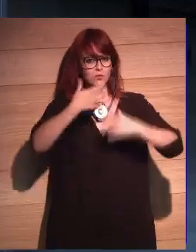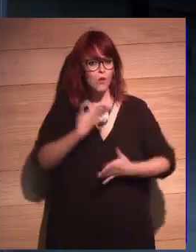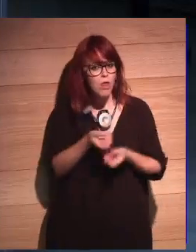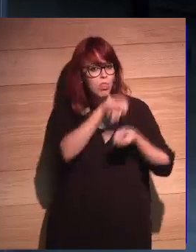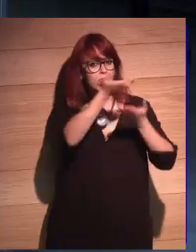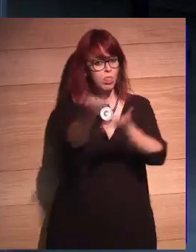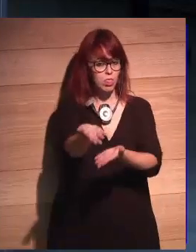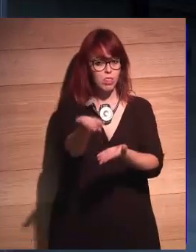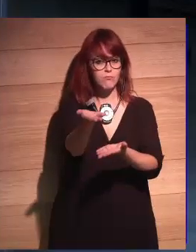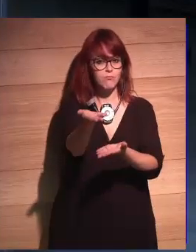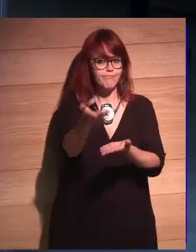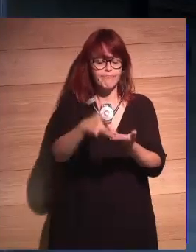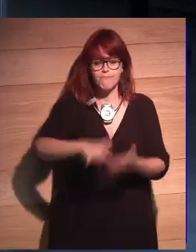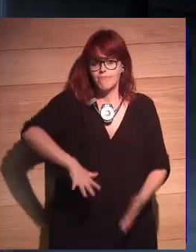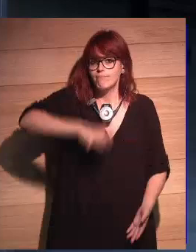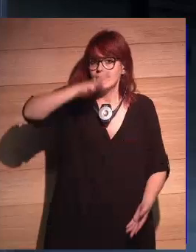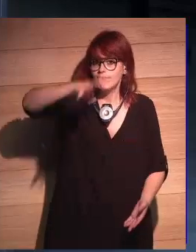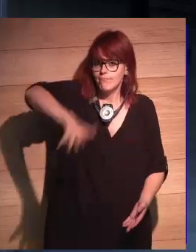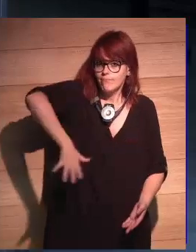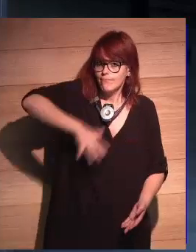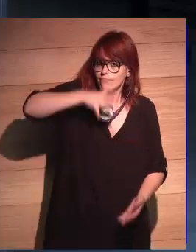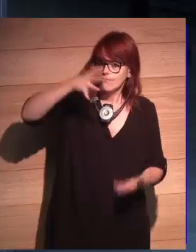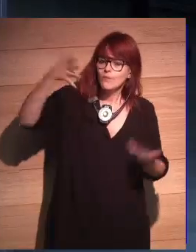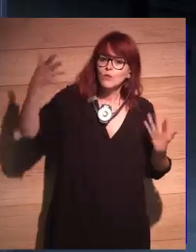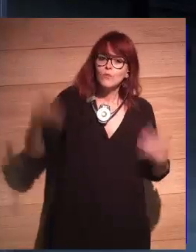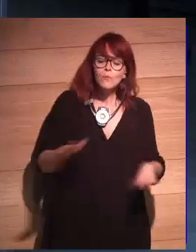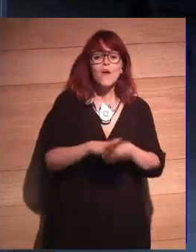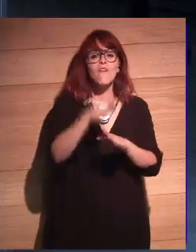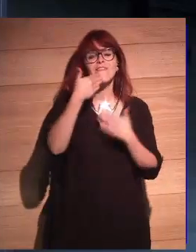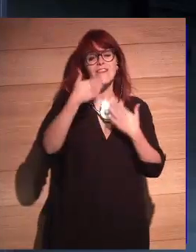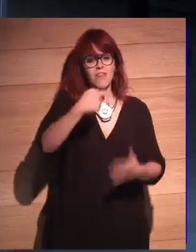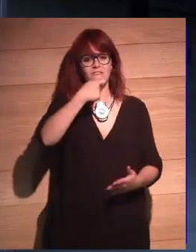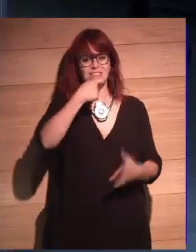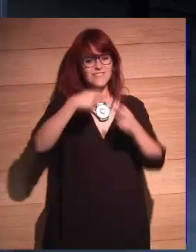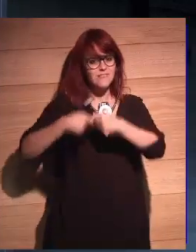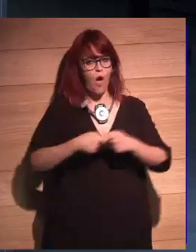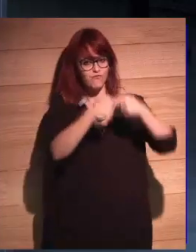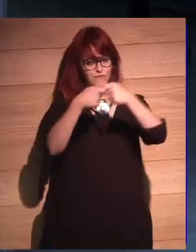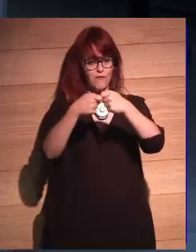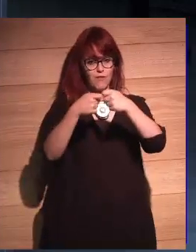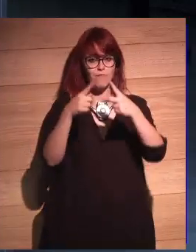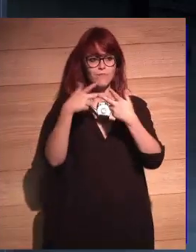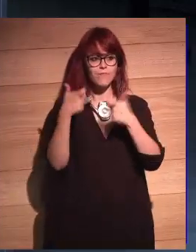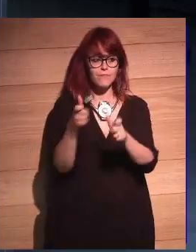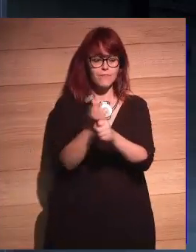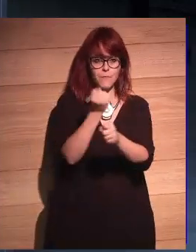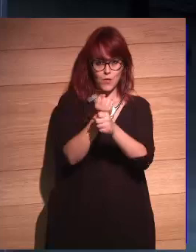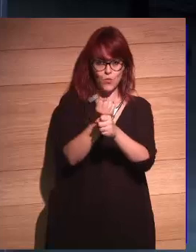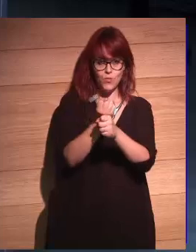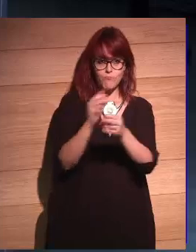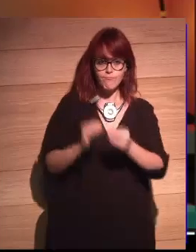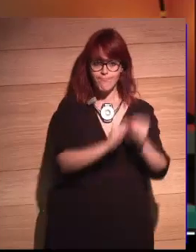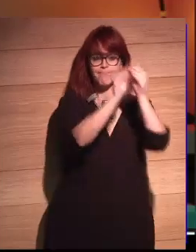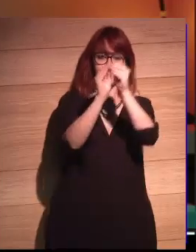immense. We worked with the British Council. Just go flick through. This is kind of what it looks like. This is one, in